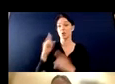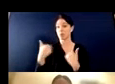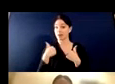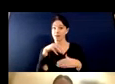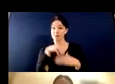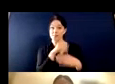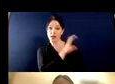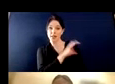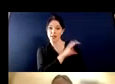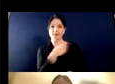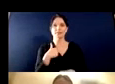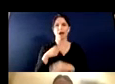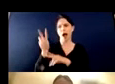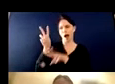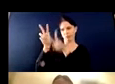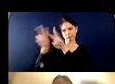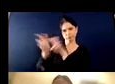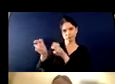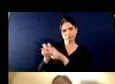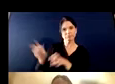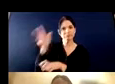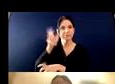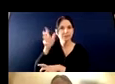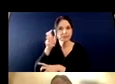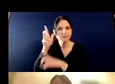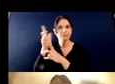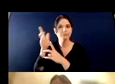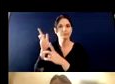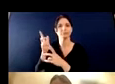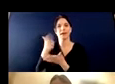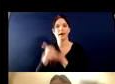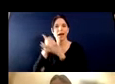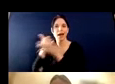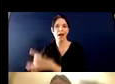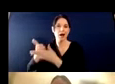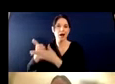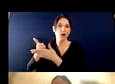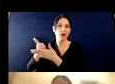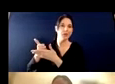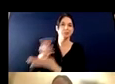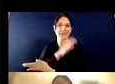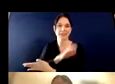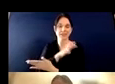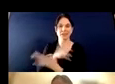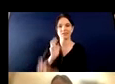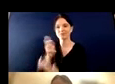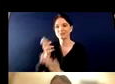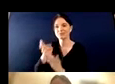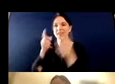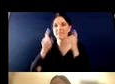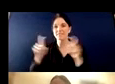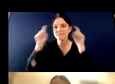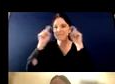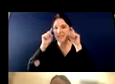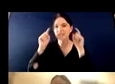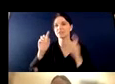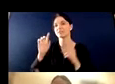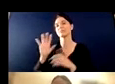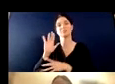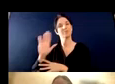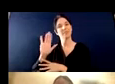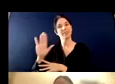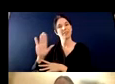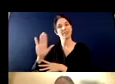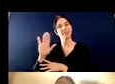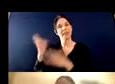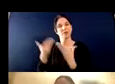hearing assessments, help patients to fit and manage their amplification devices. But my favorite part of my work is